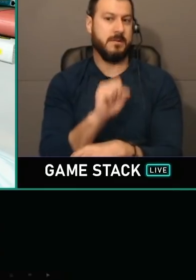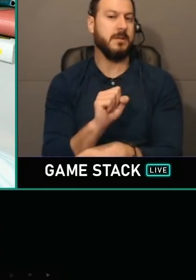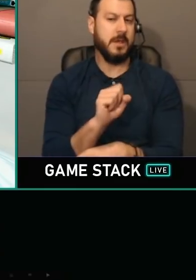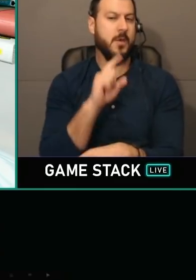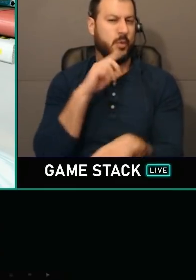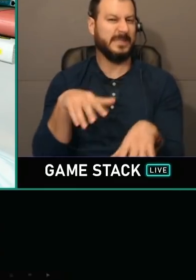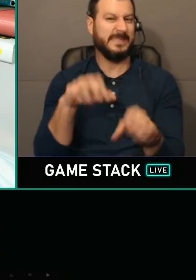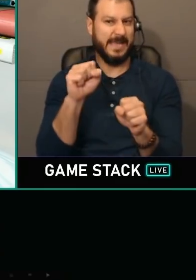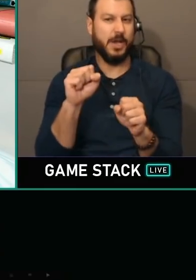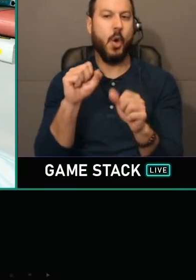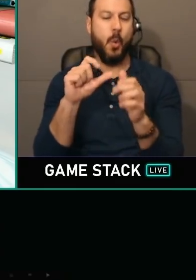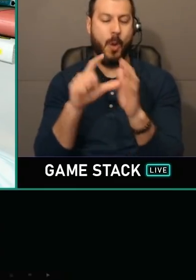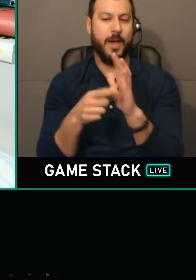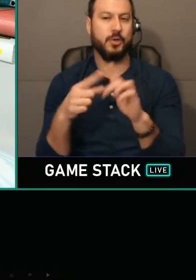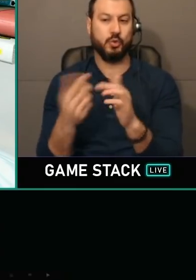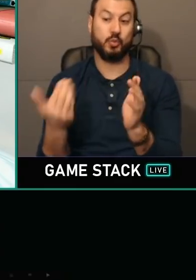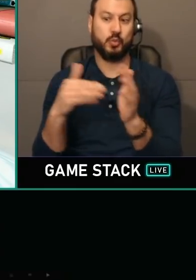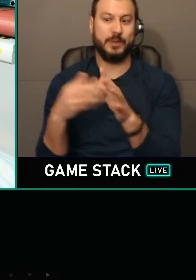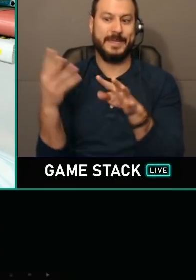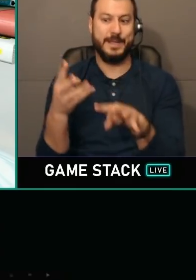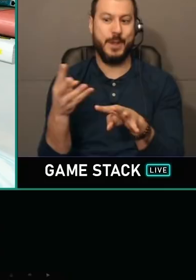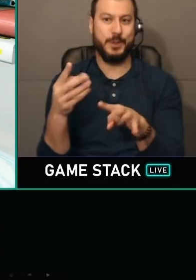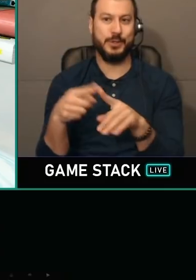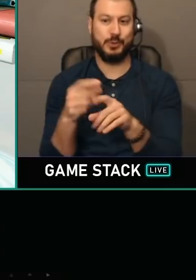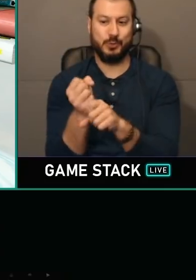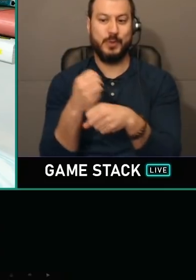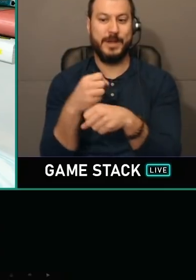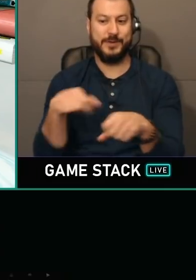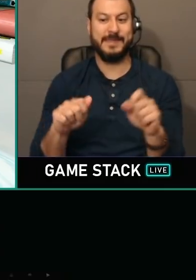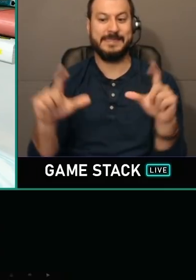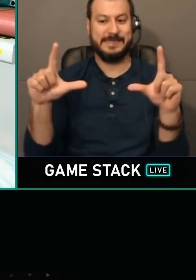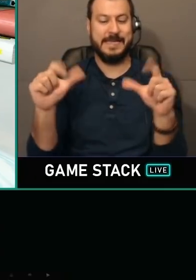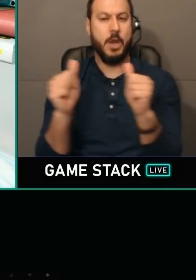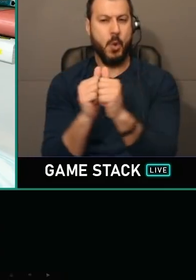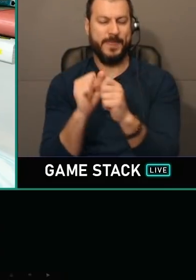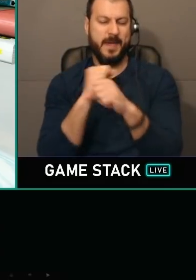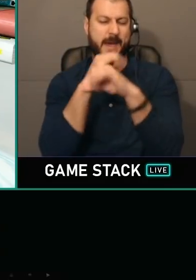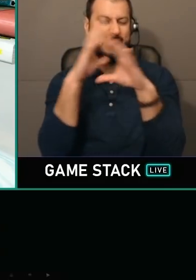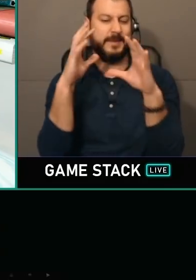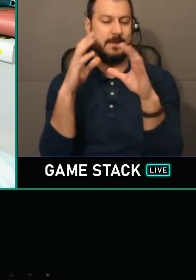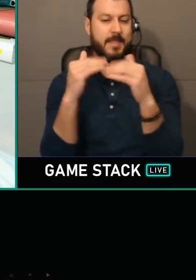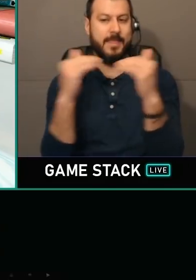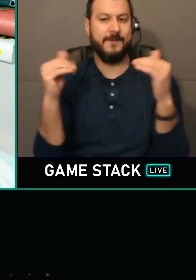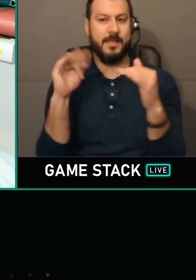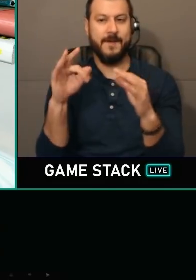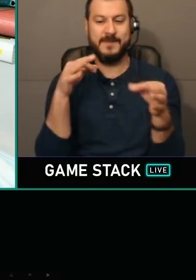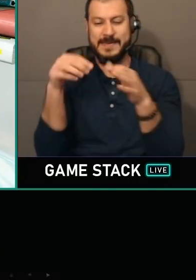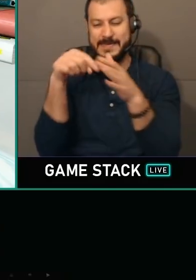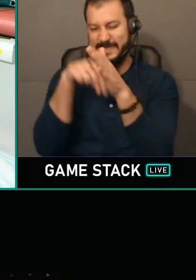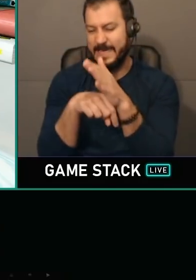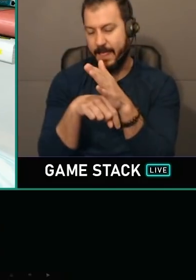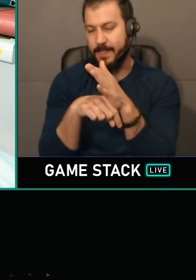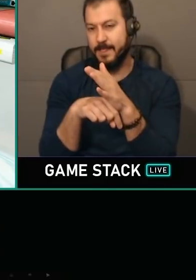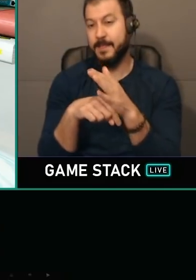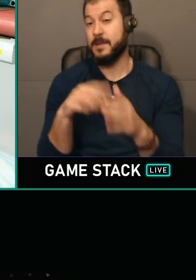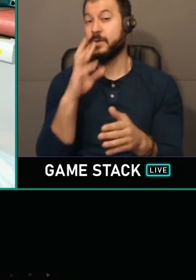to reload all of the data needed to render this scene with its ideal level of texture detail. From talking with title developers,